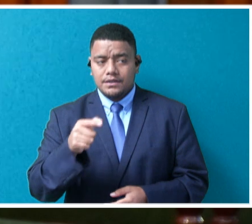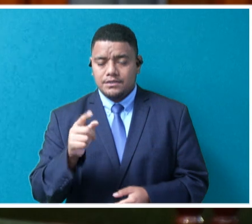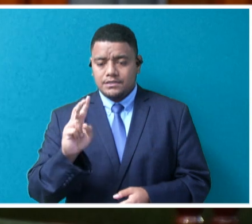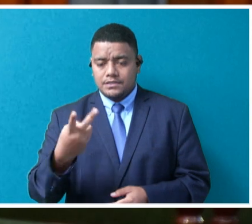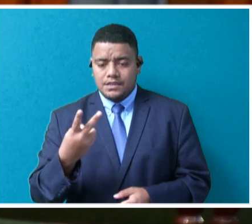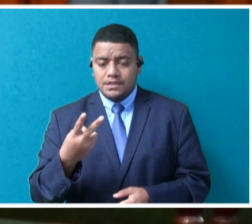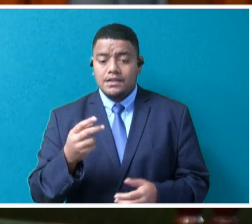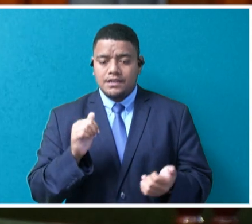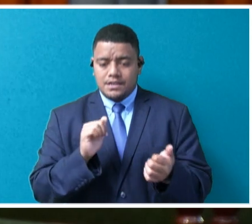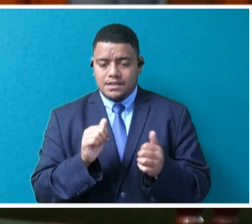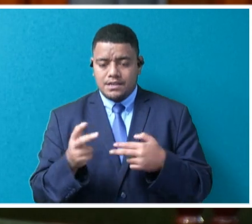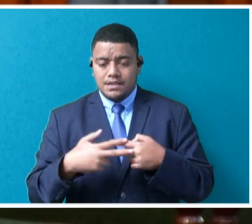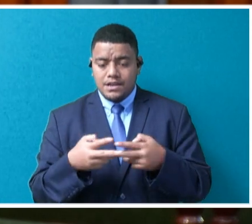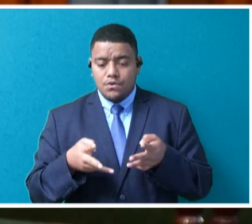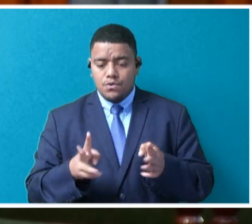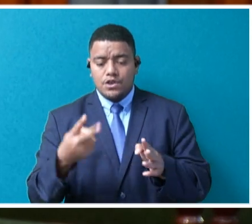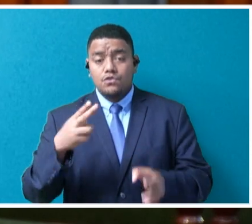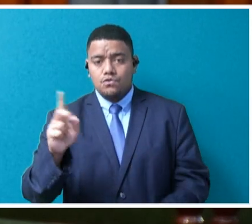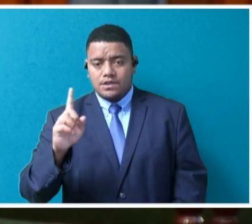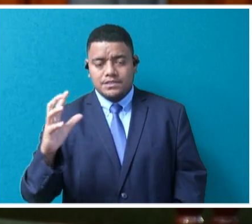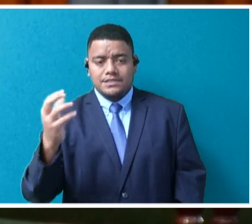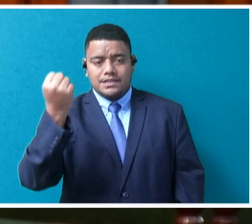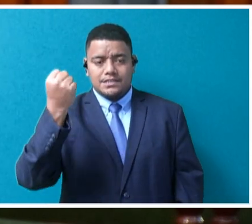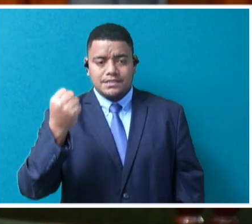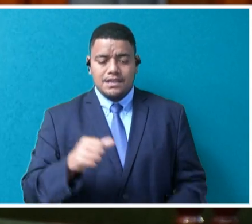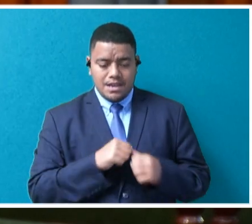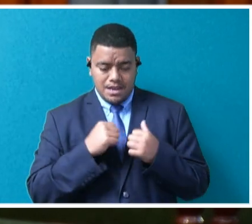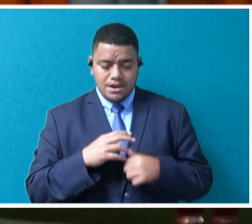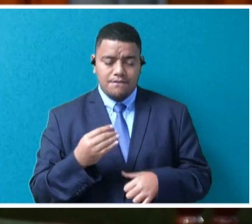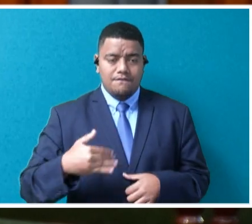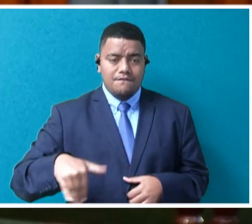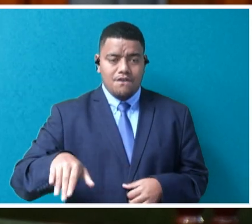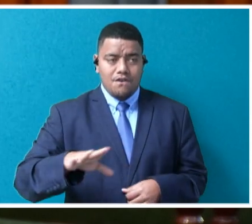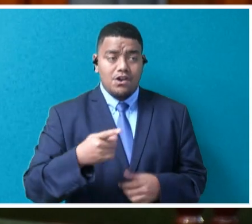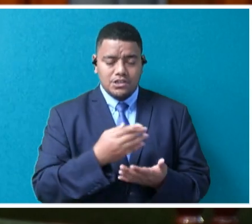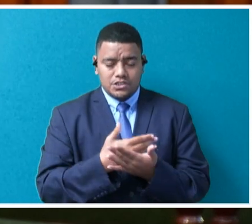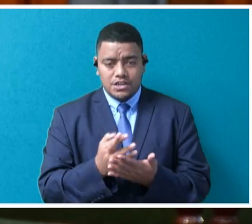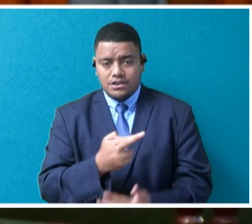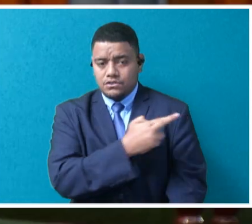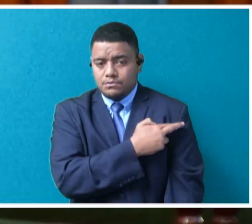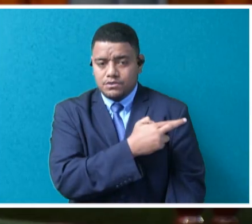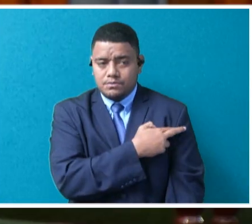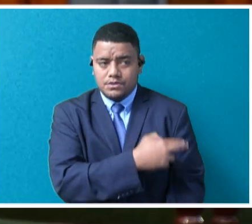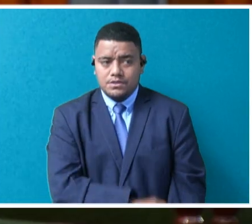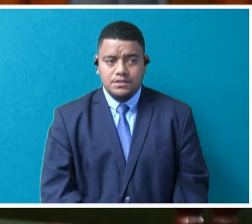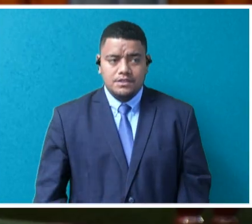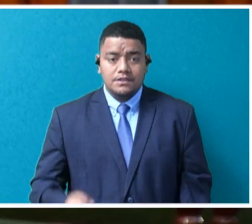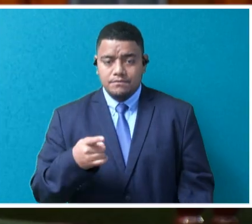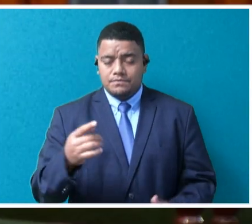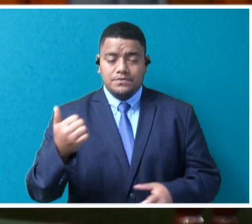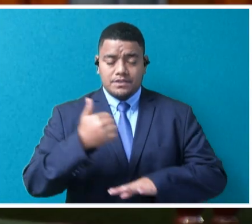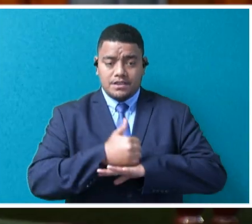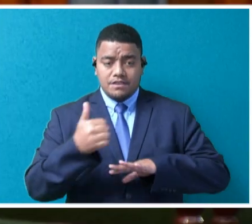second-chance gateway to success. At the heart of all, it is a shared responsibility. The coalition government